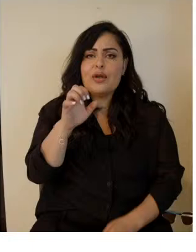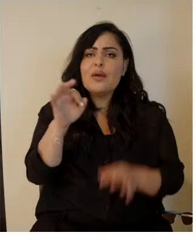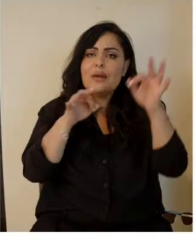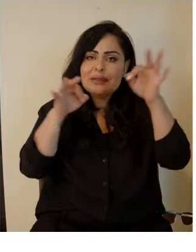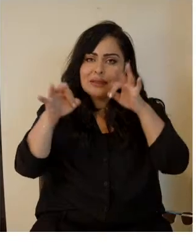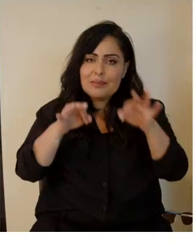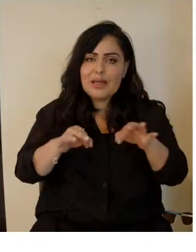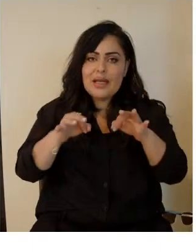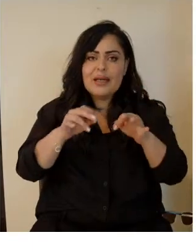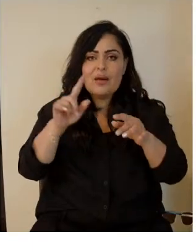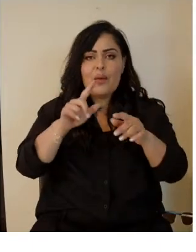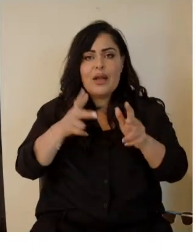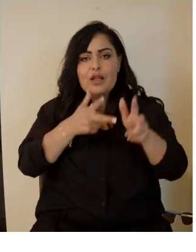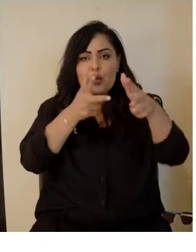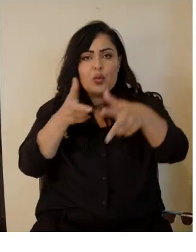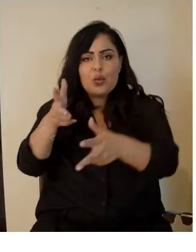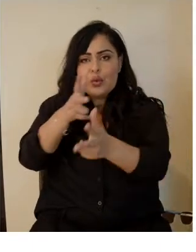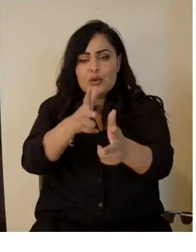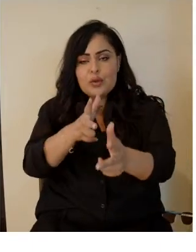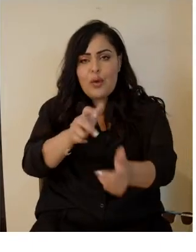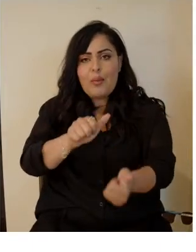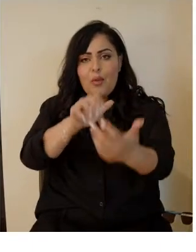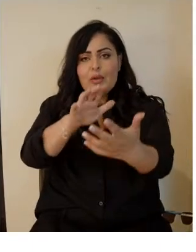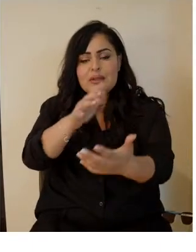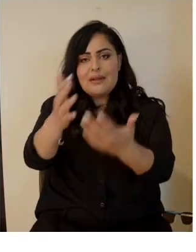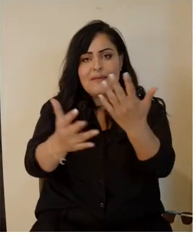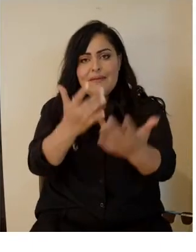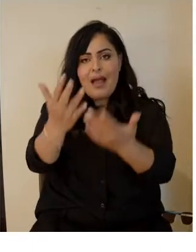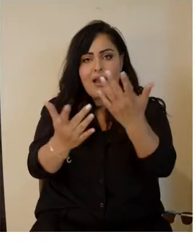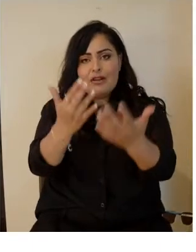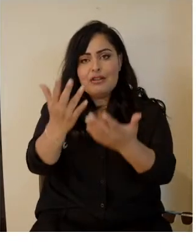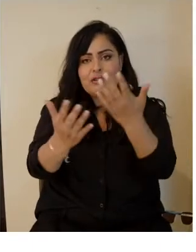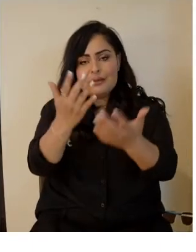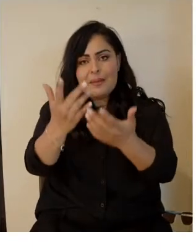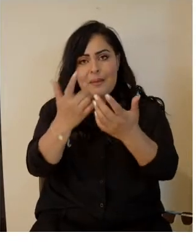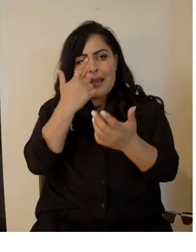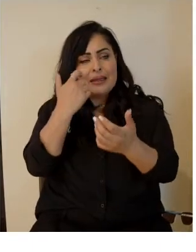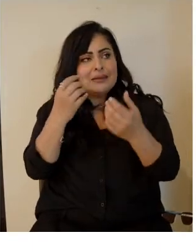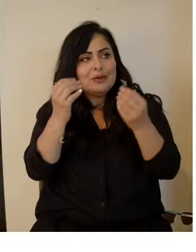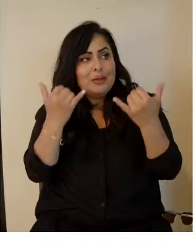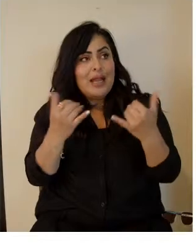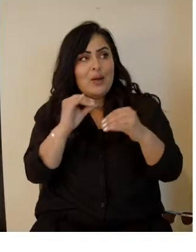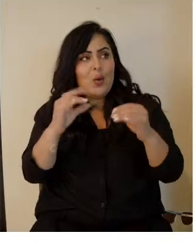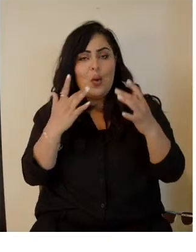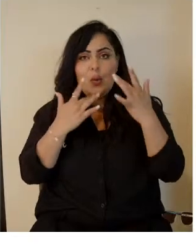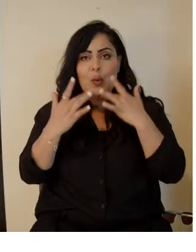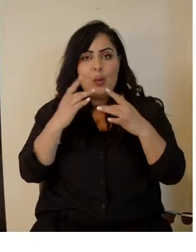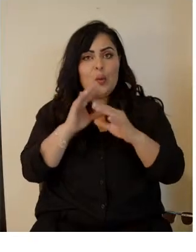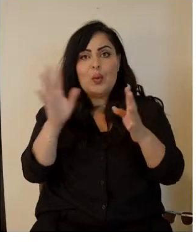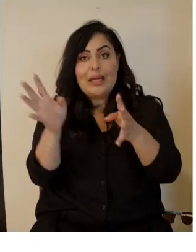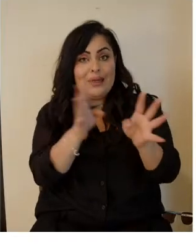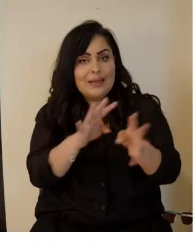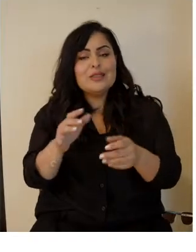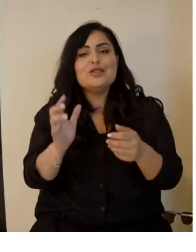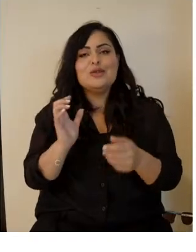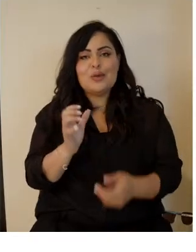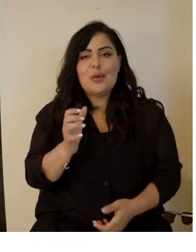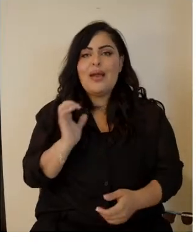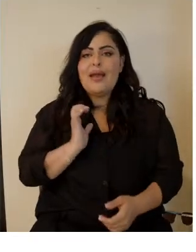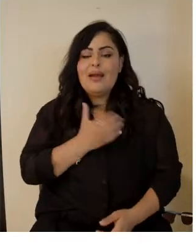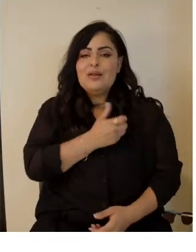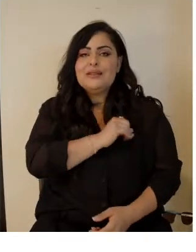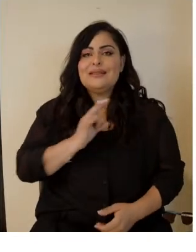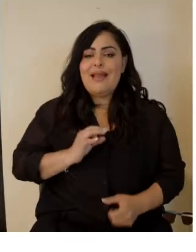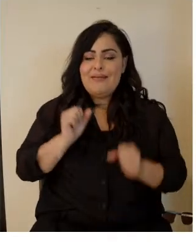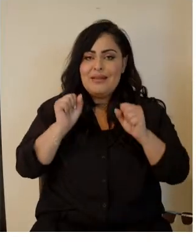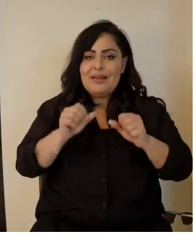where crews are going direct on the fire, that's the biggest thing with the lack of wind. Our crews are actually able to go direct on the